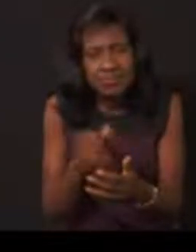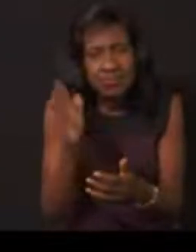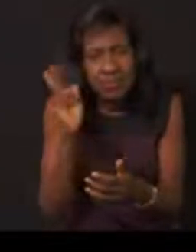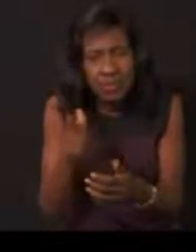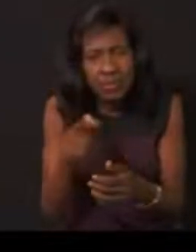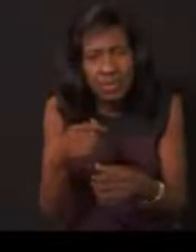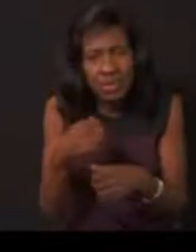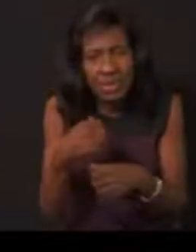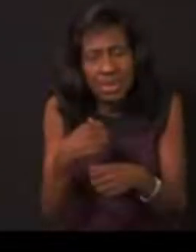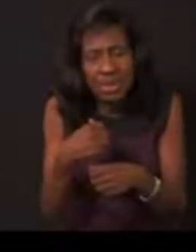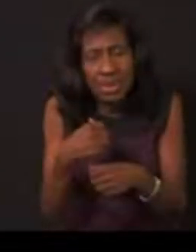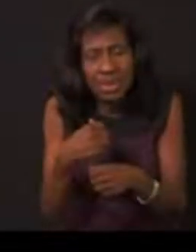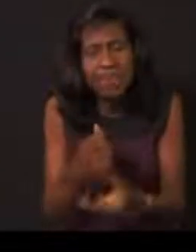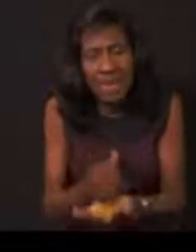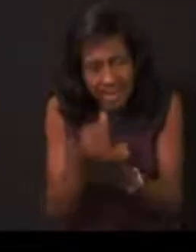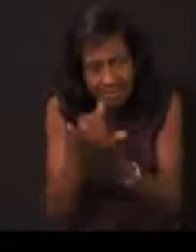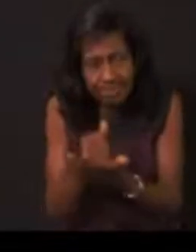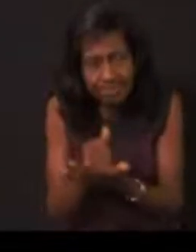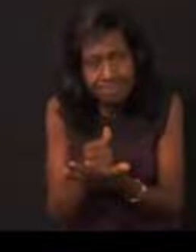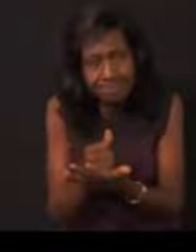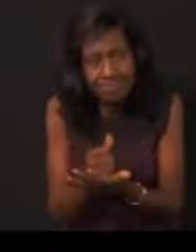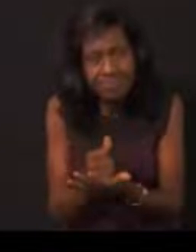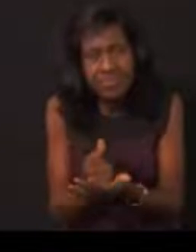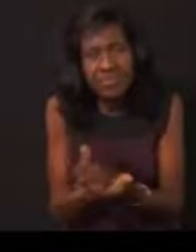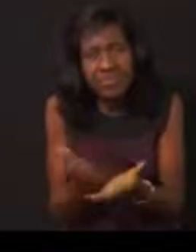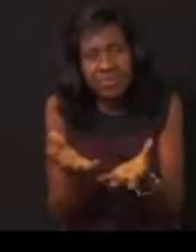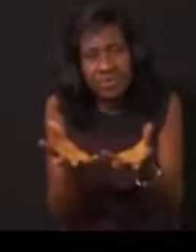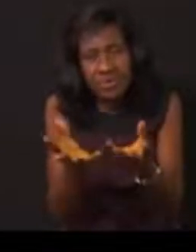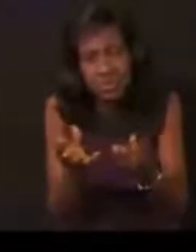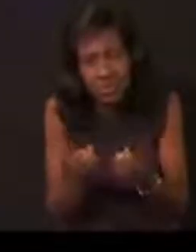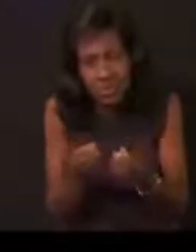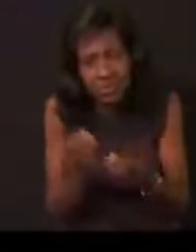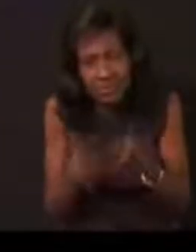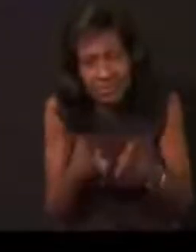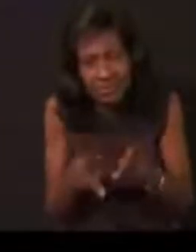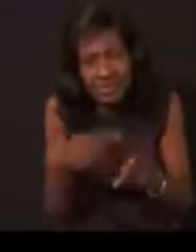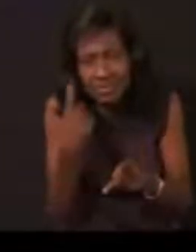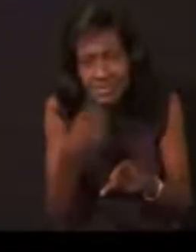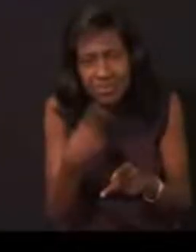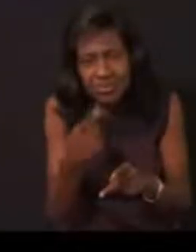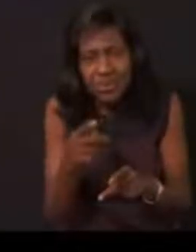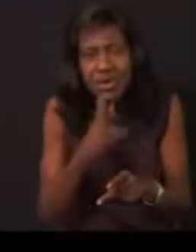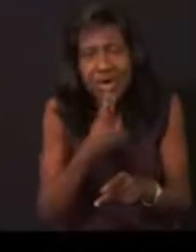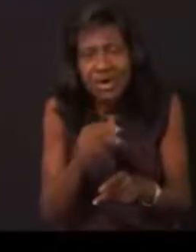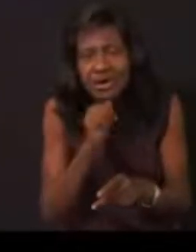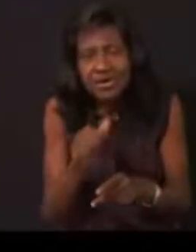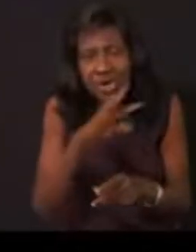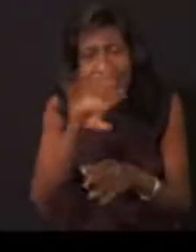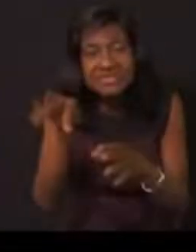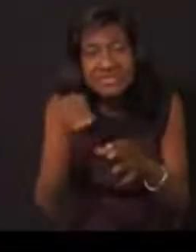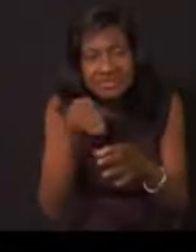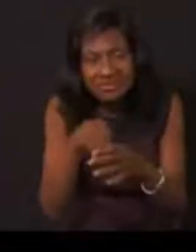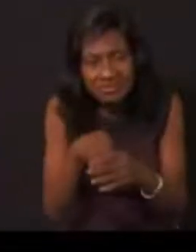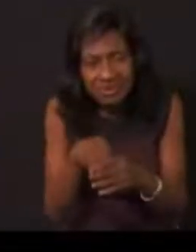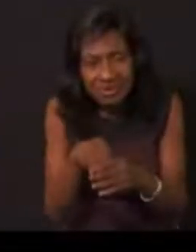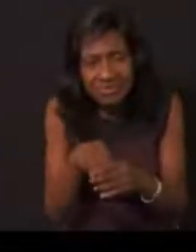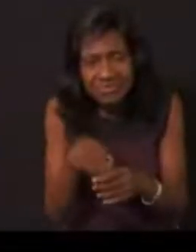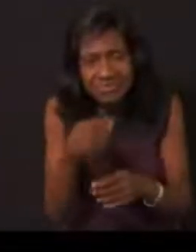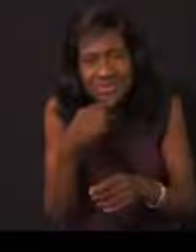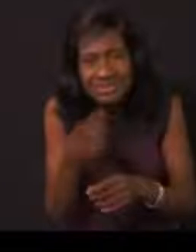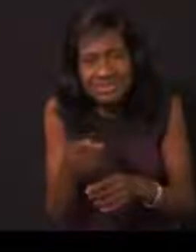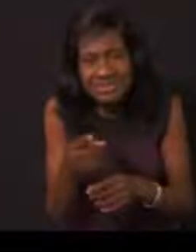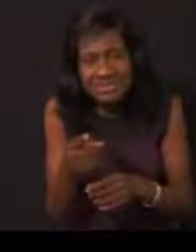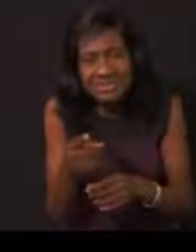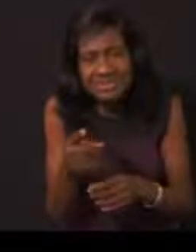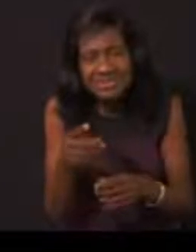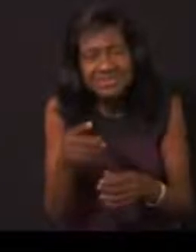difference. So I want those perhaps that are not participating to feel a sense of